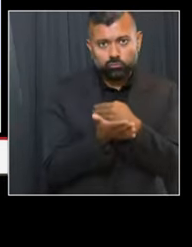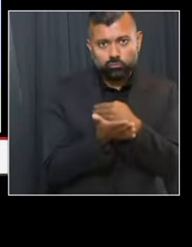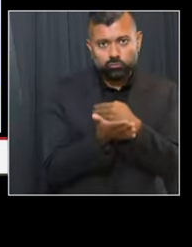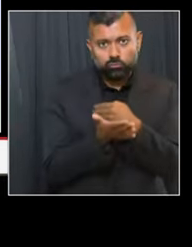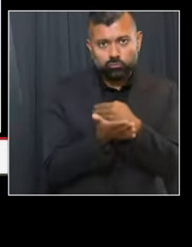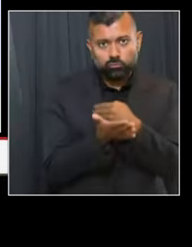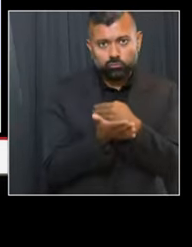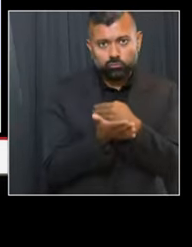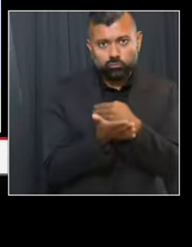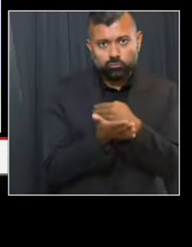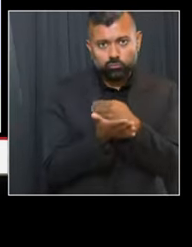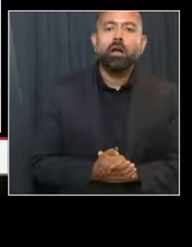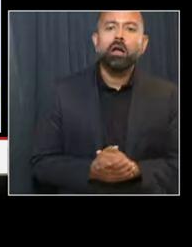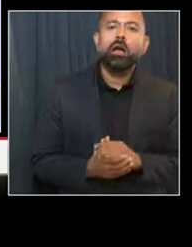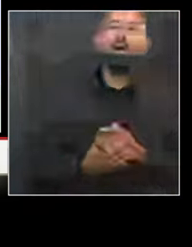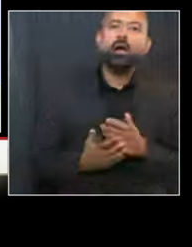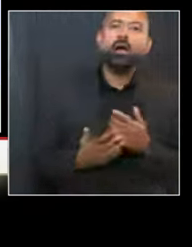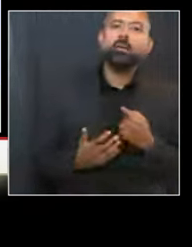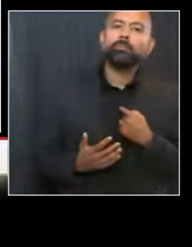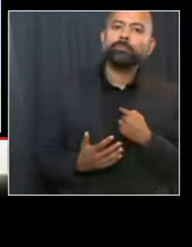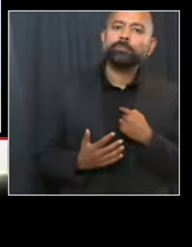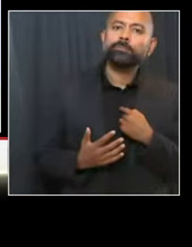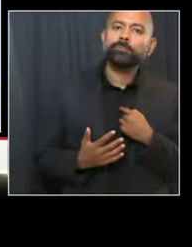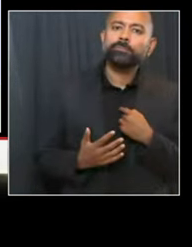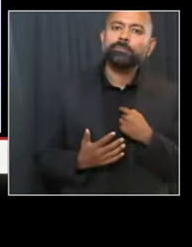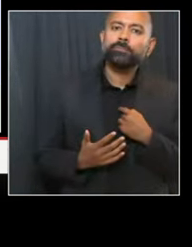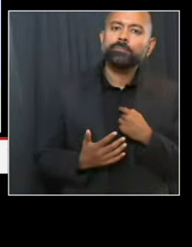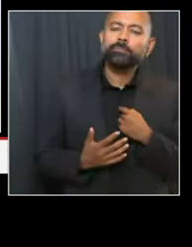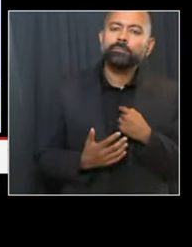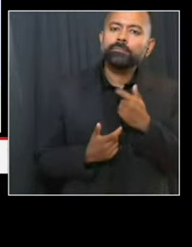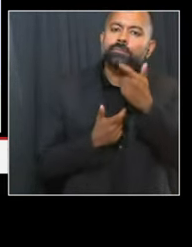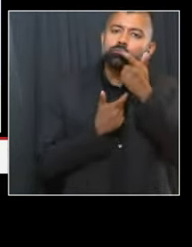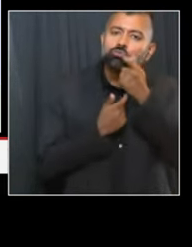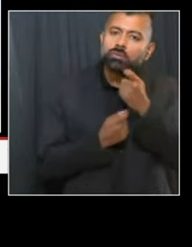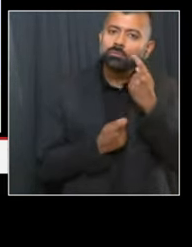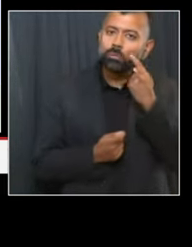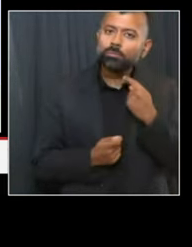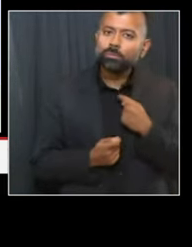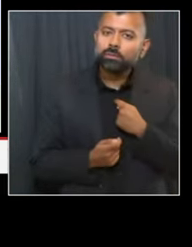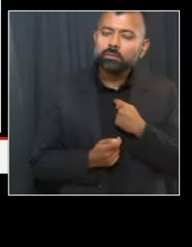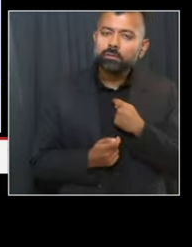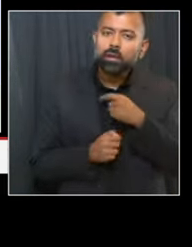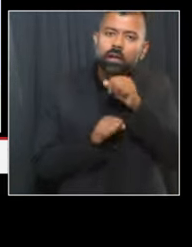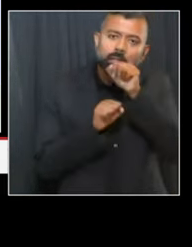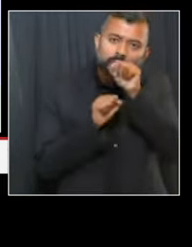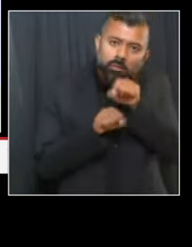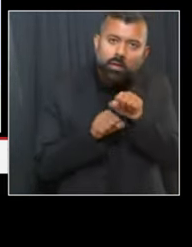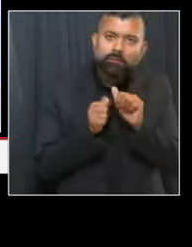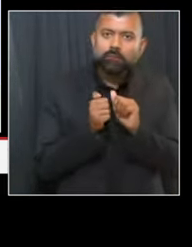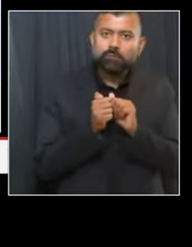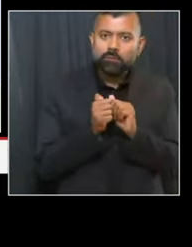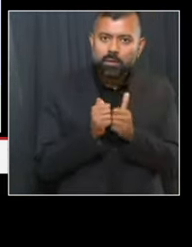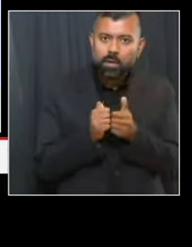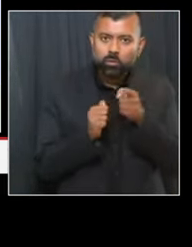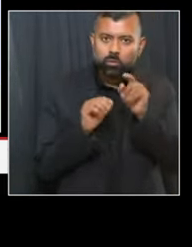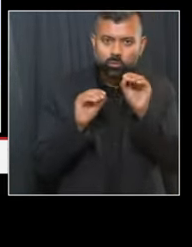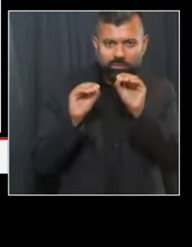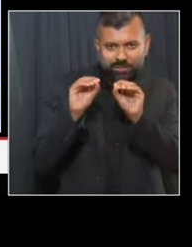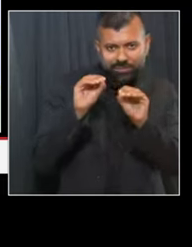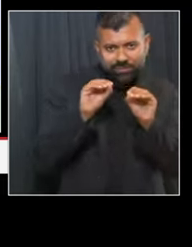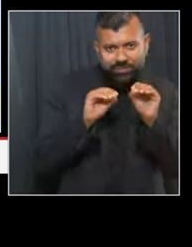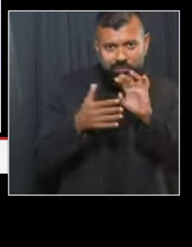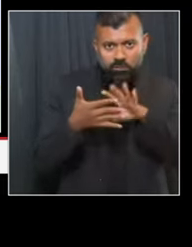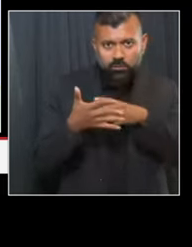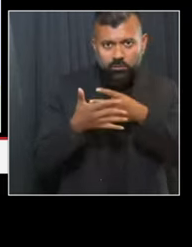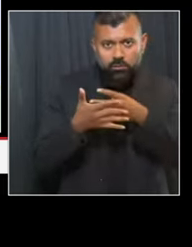It's intriguing, I must say. I love the little boxes that Jenny attempted to explain to us, and we'll